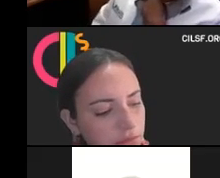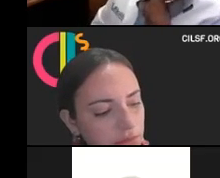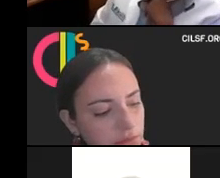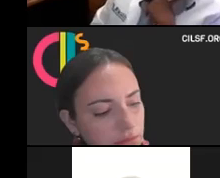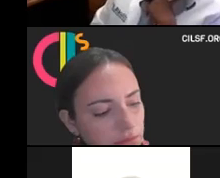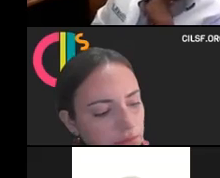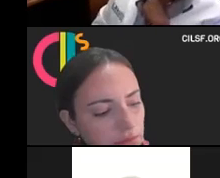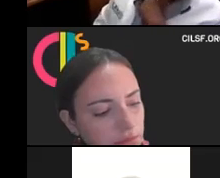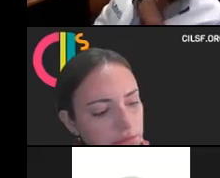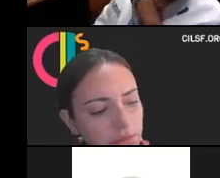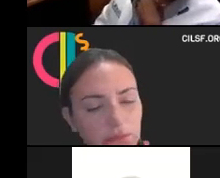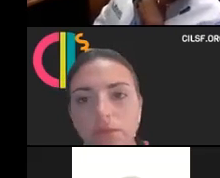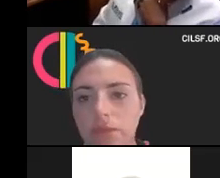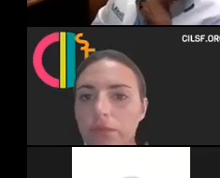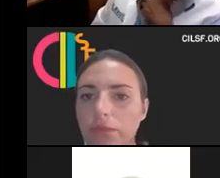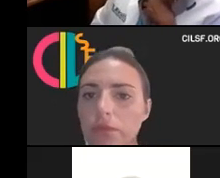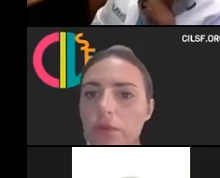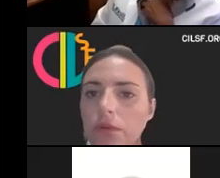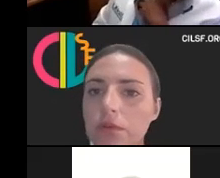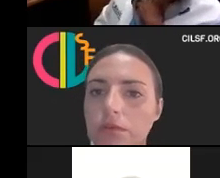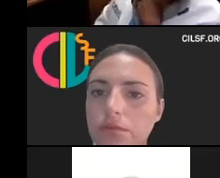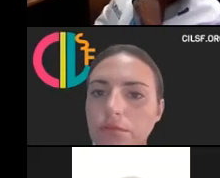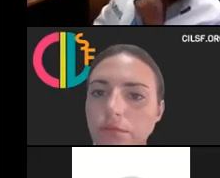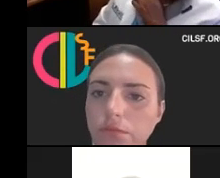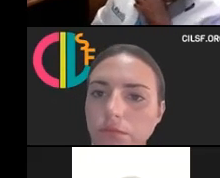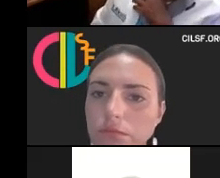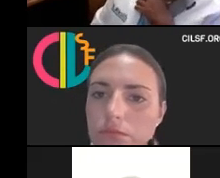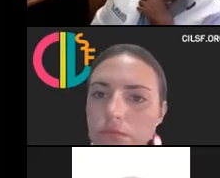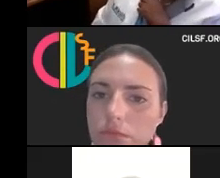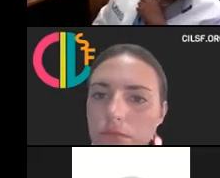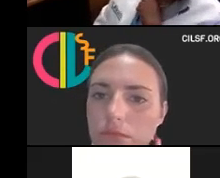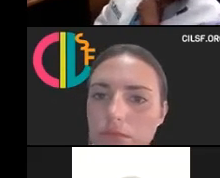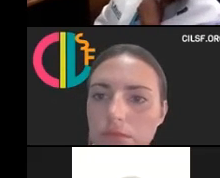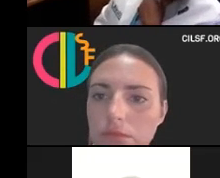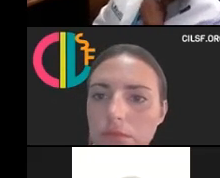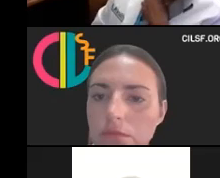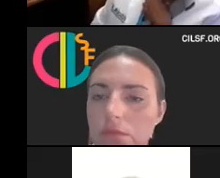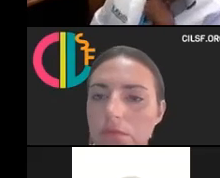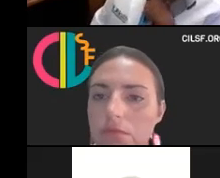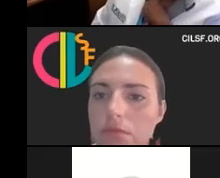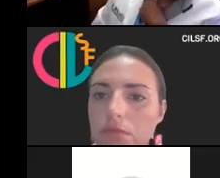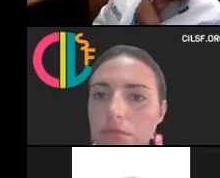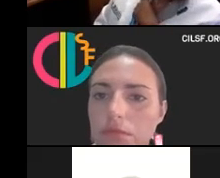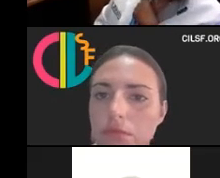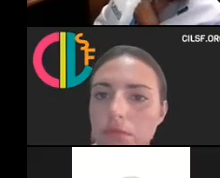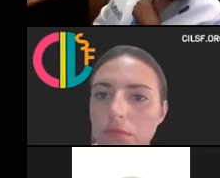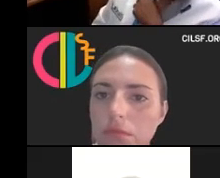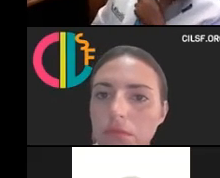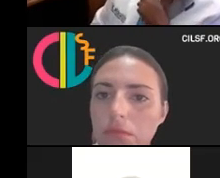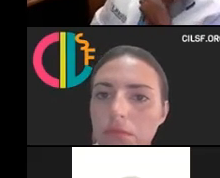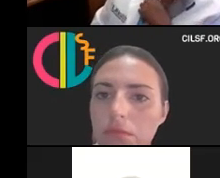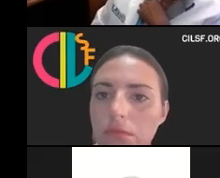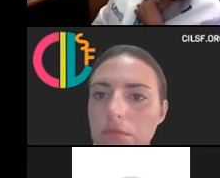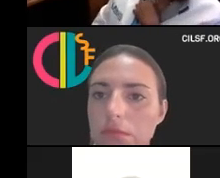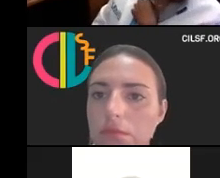And every group, it's targeting very different people, and it's not monolithic. We've done some focus groups in different ethnicities, and we see for